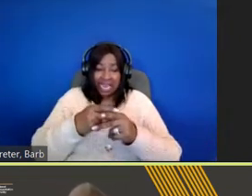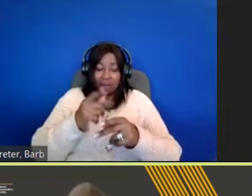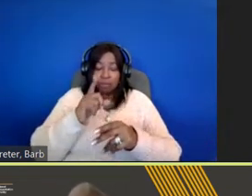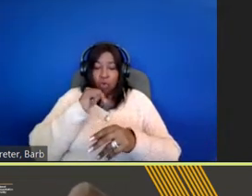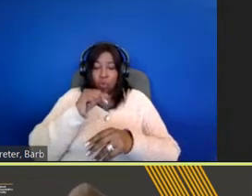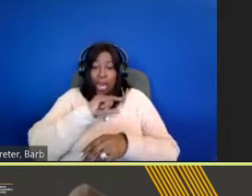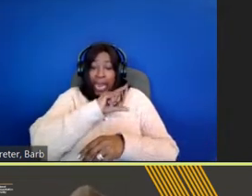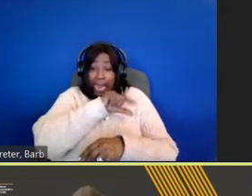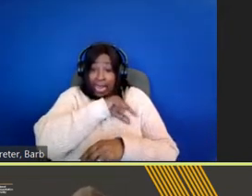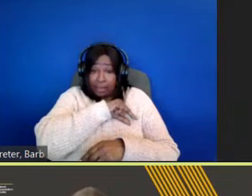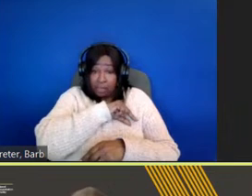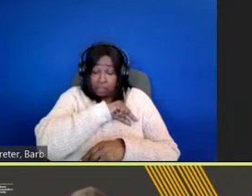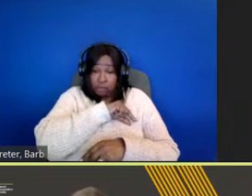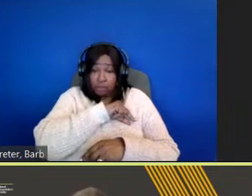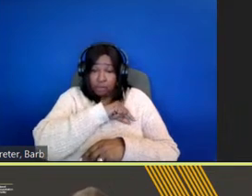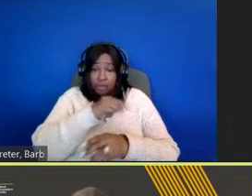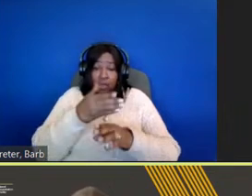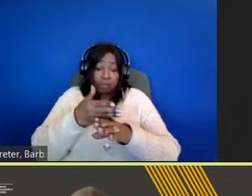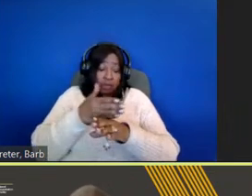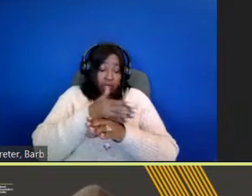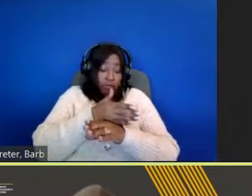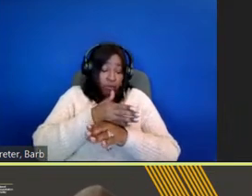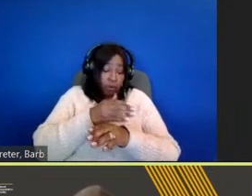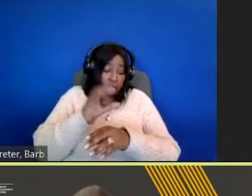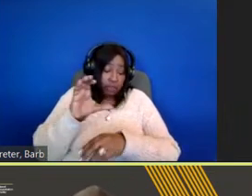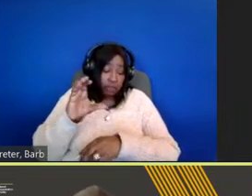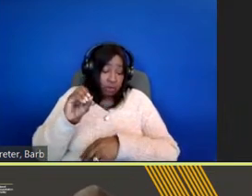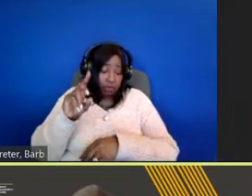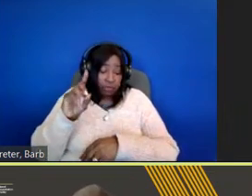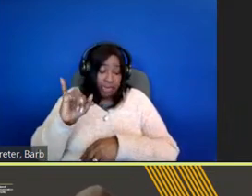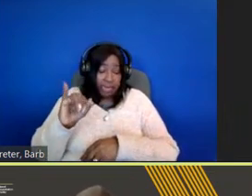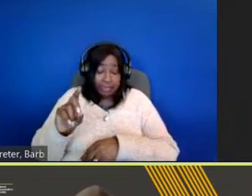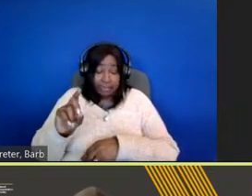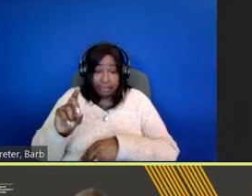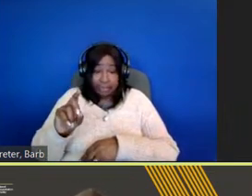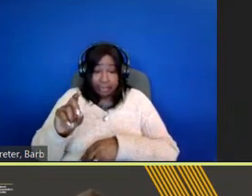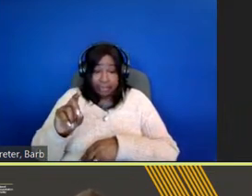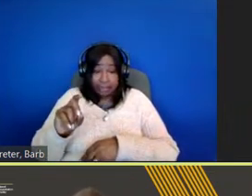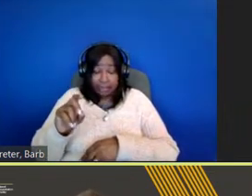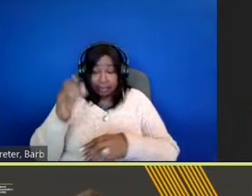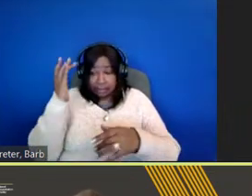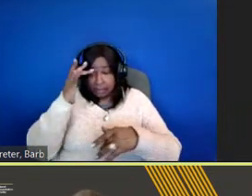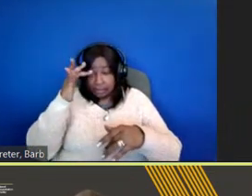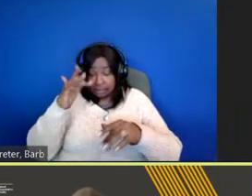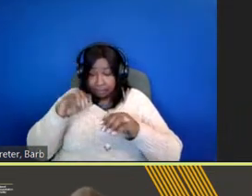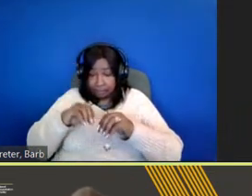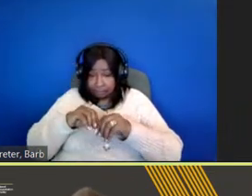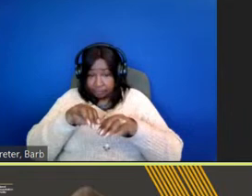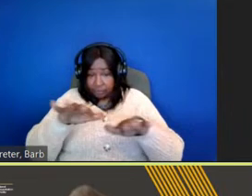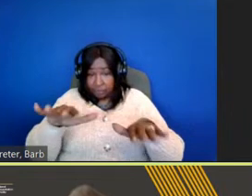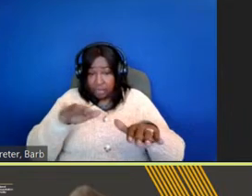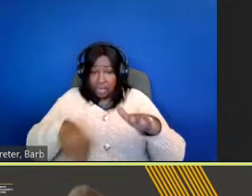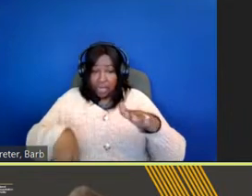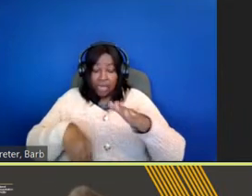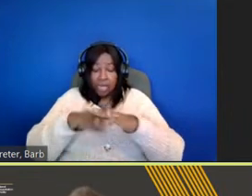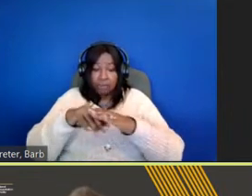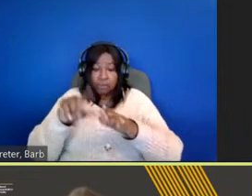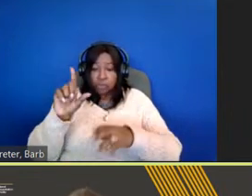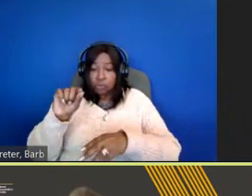eligible pre-pandemic, which is up through 2019, and